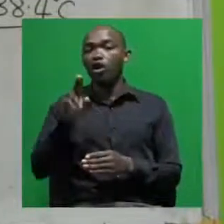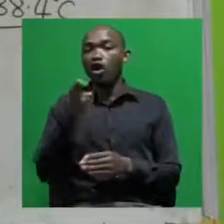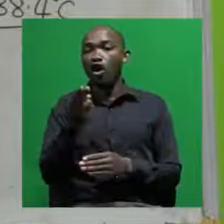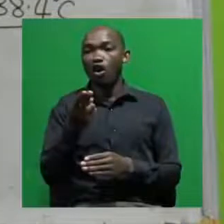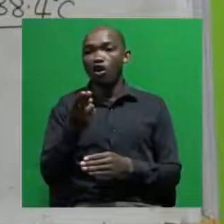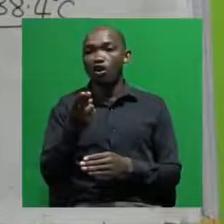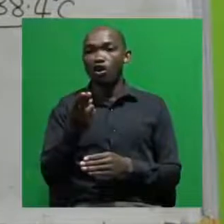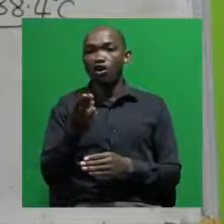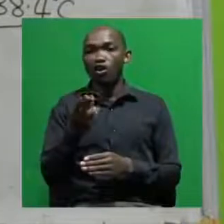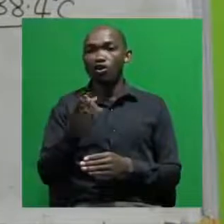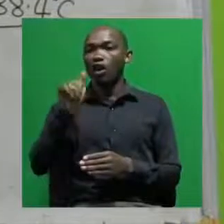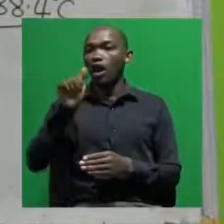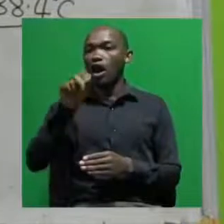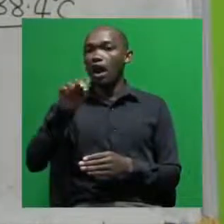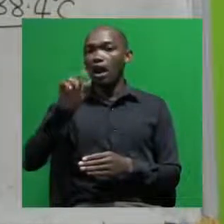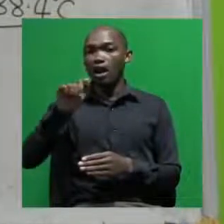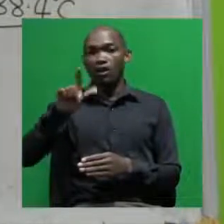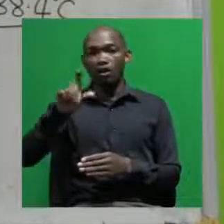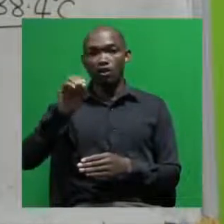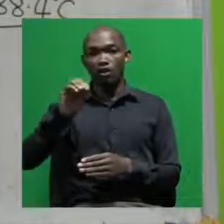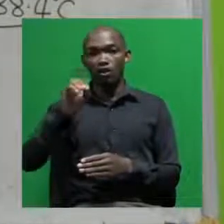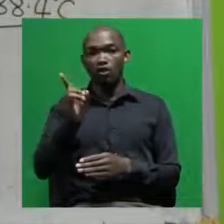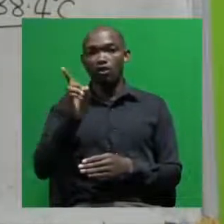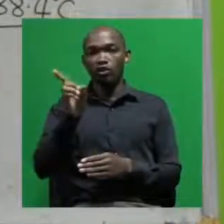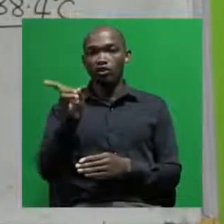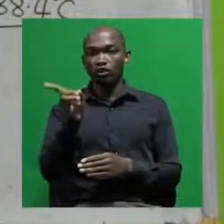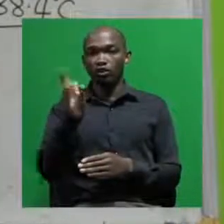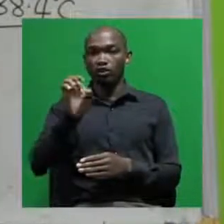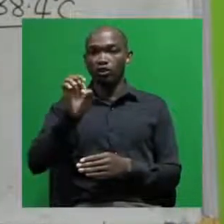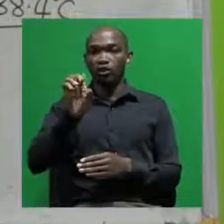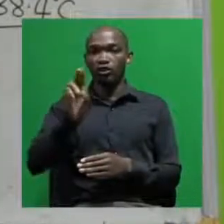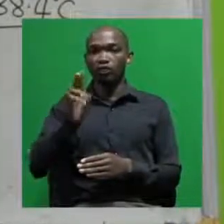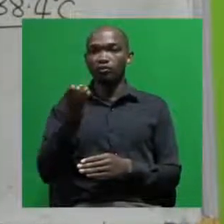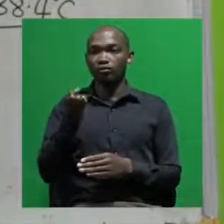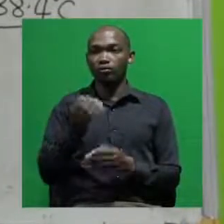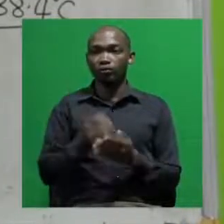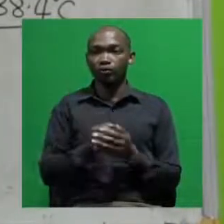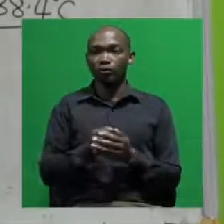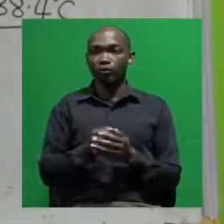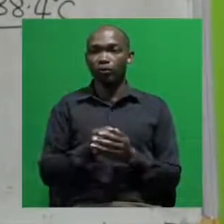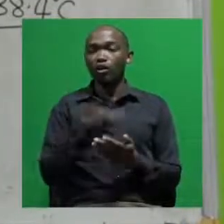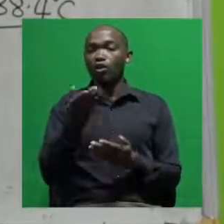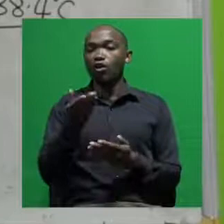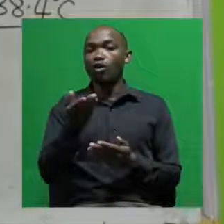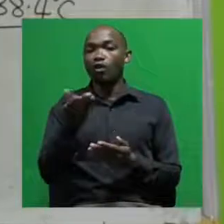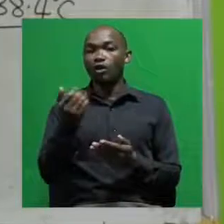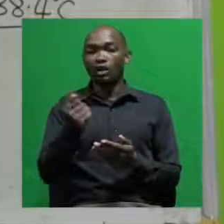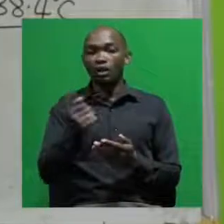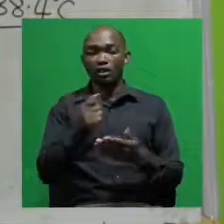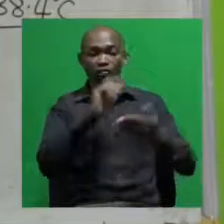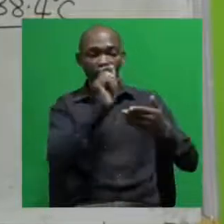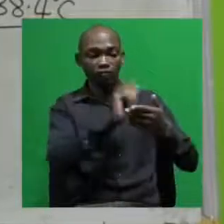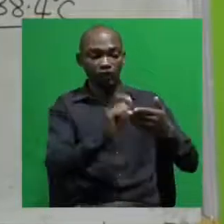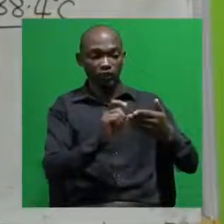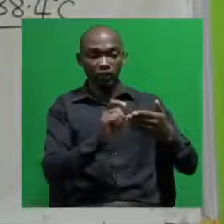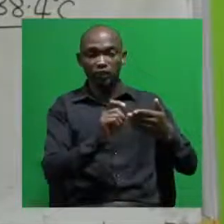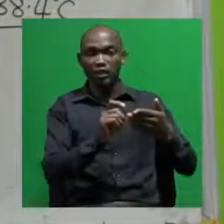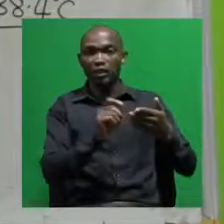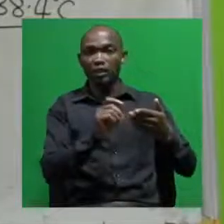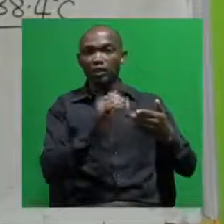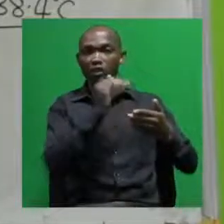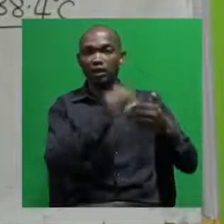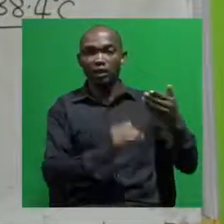or analog thermometer. Okay, who can list down